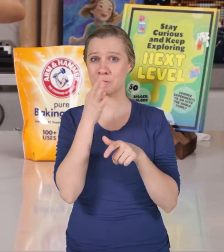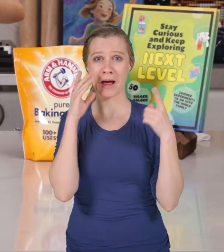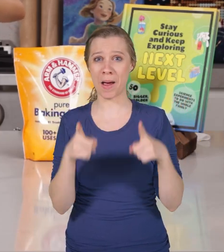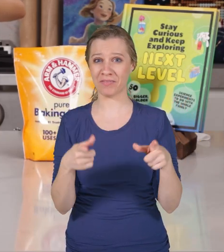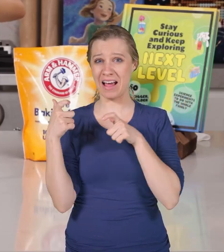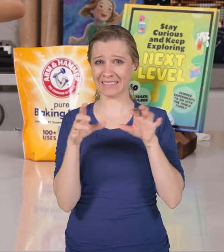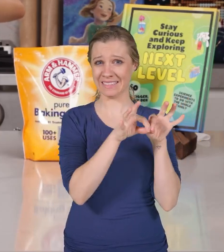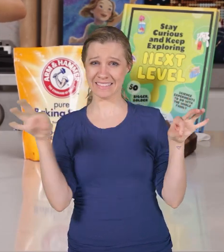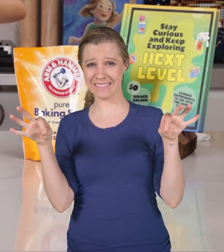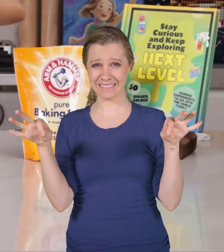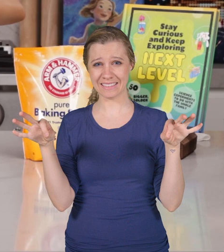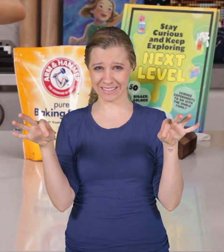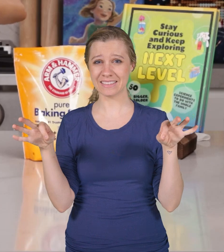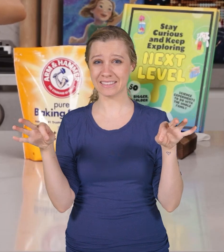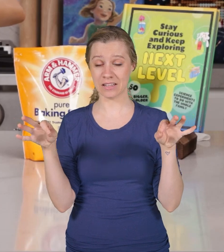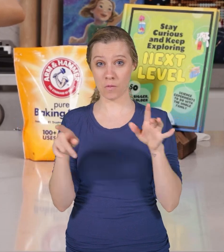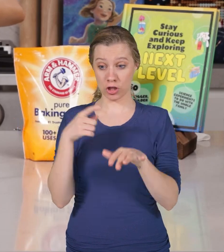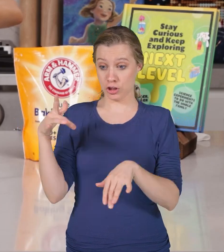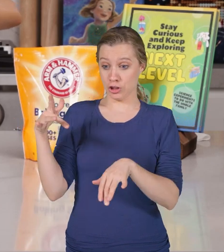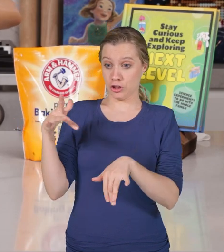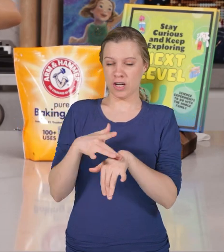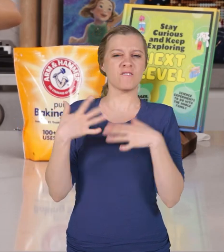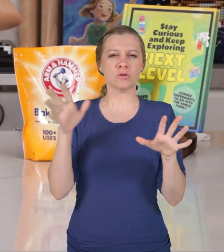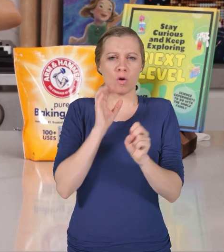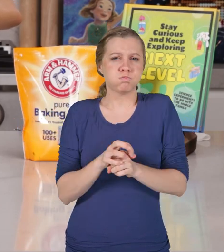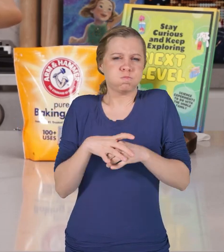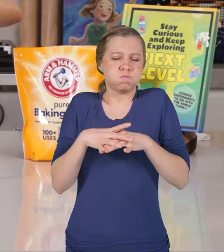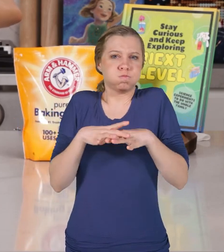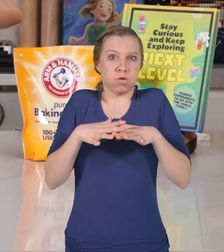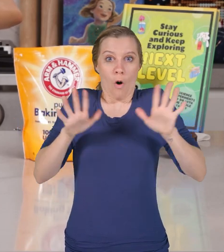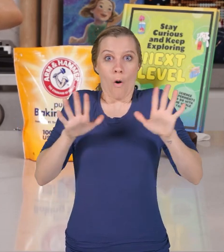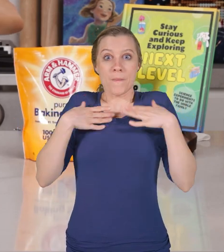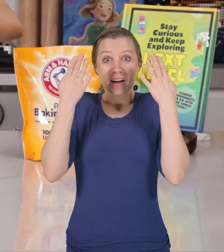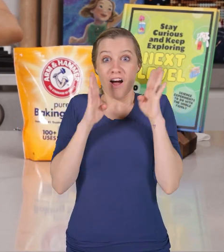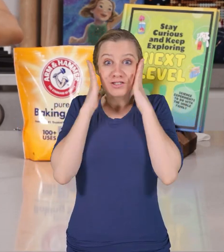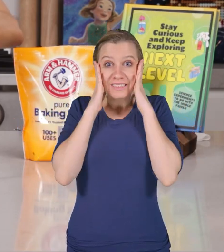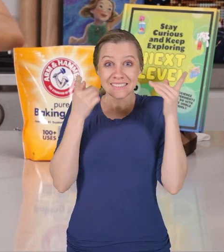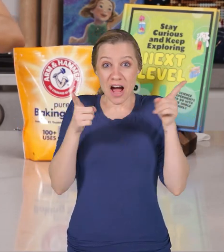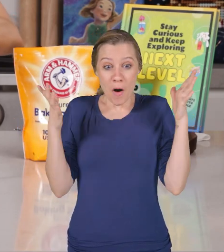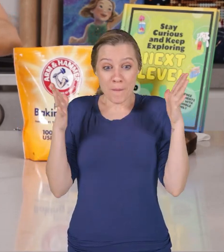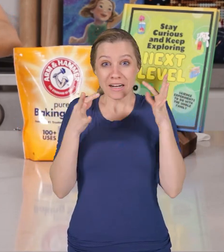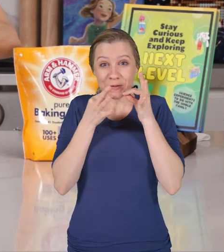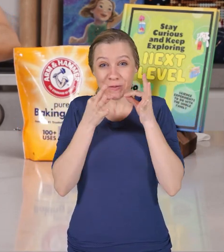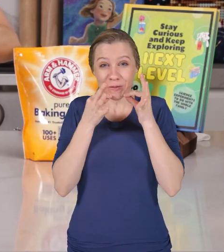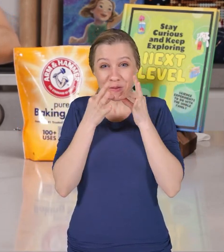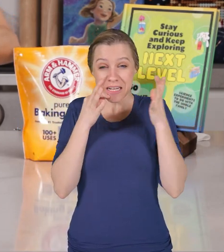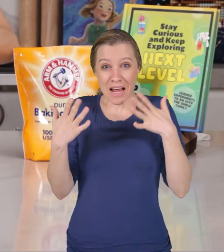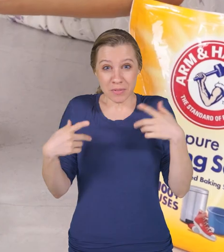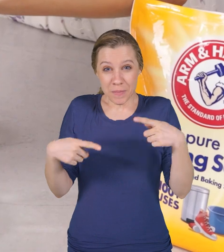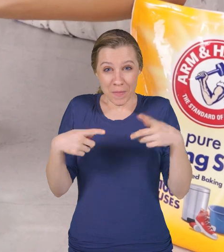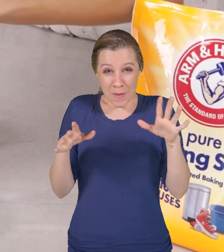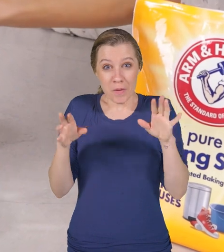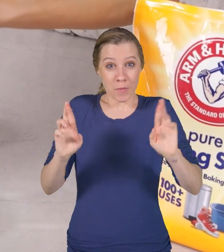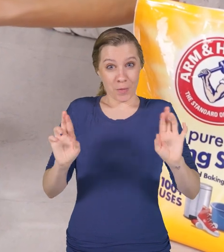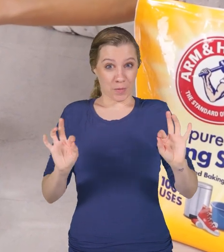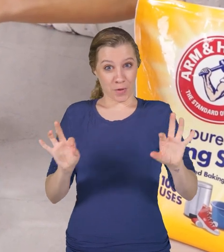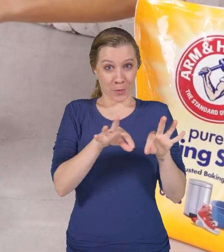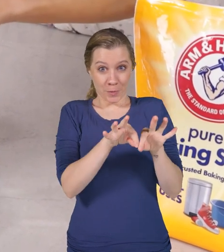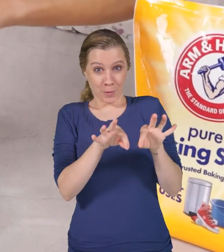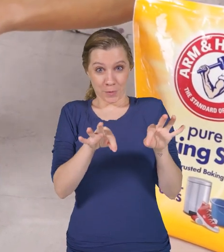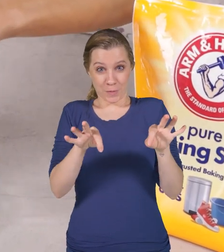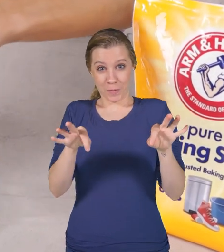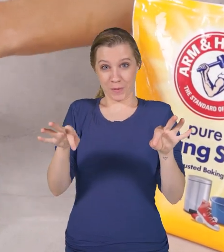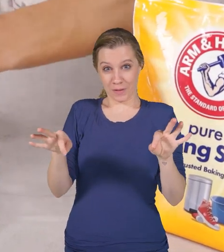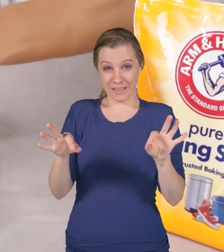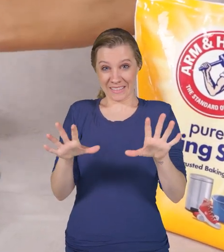it quickly because it's gonna happen as soon as it touches the baking soda. You can see it happening. Okay, oh my gosh, here it comes, here it comes, here it comes. Okay,